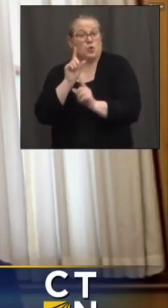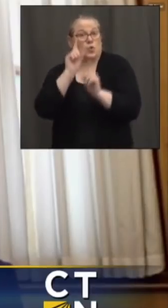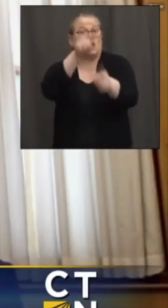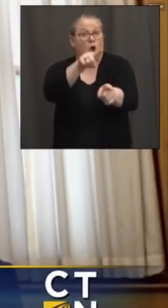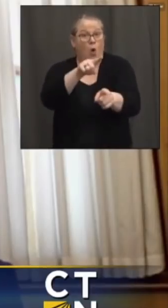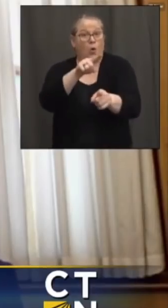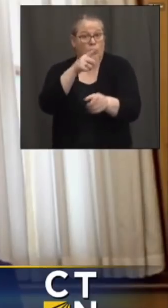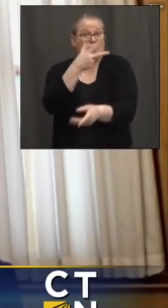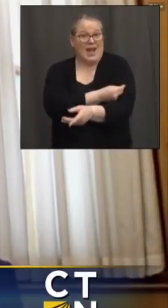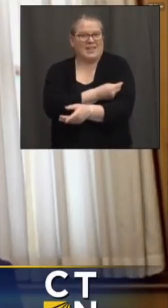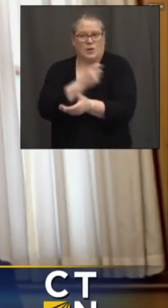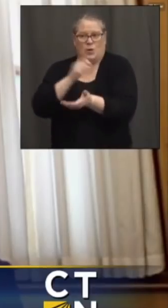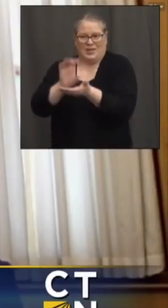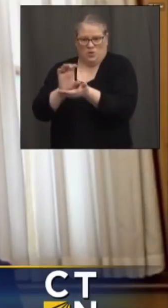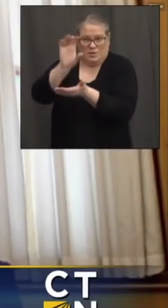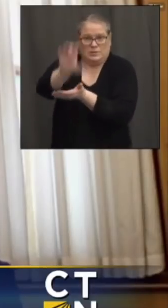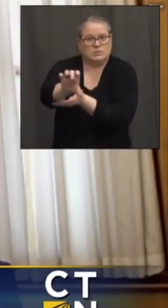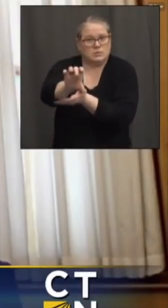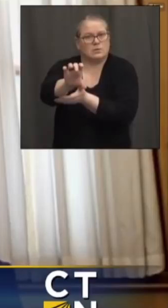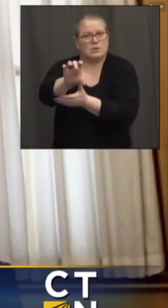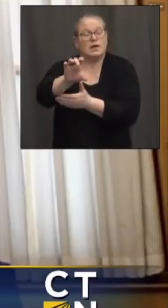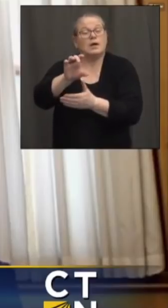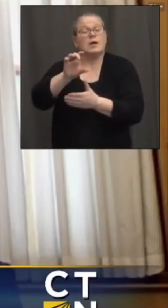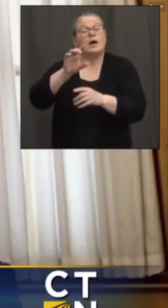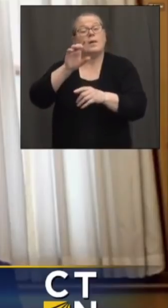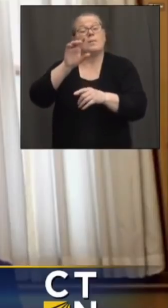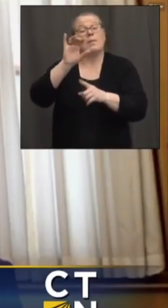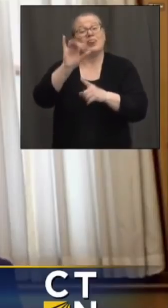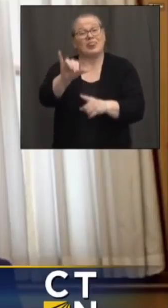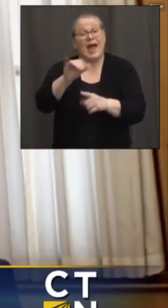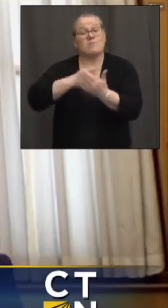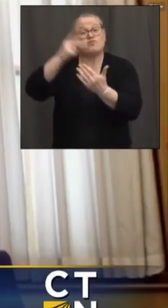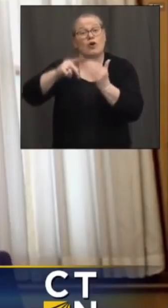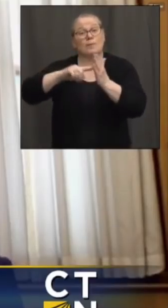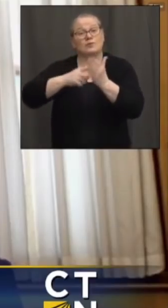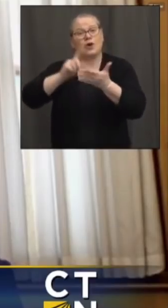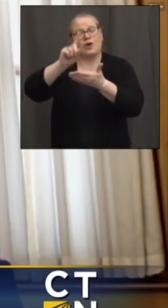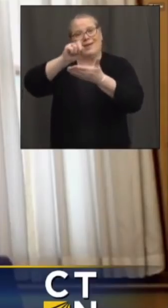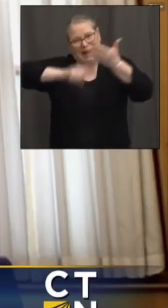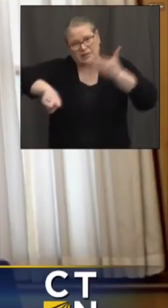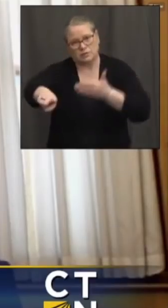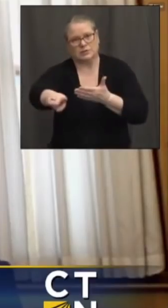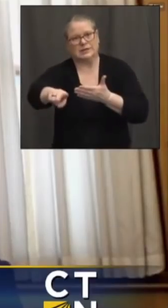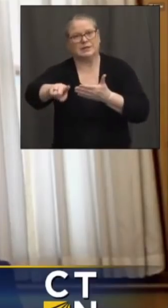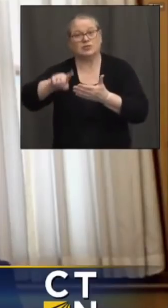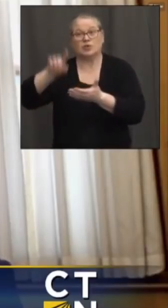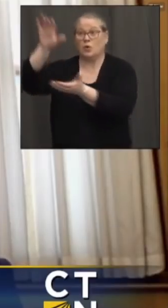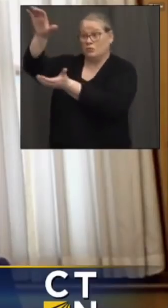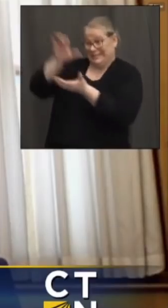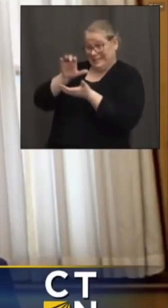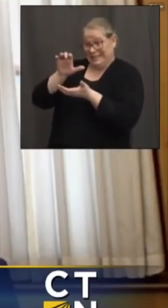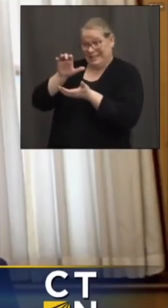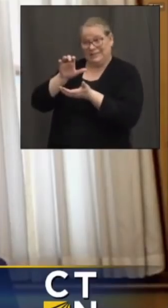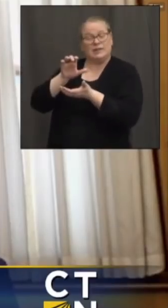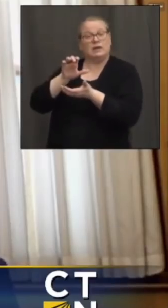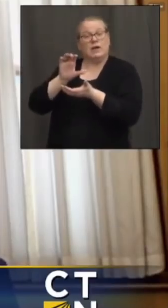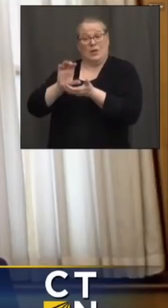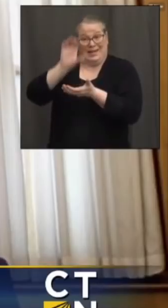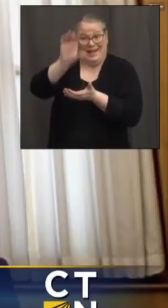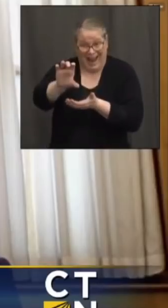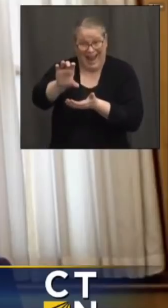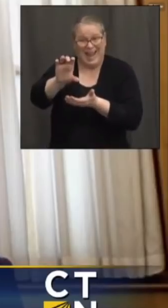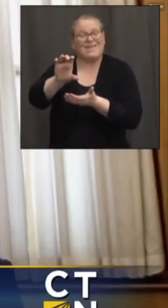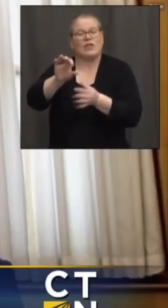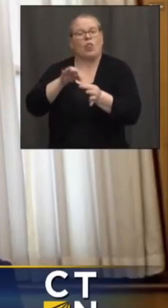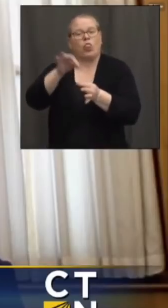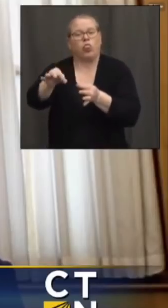for a week later. So there's a little bit of a lag built in on the second doses as a function of our desire to get our nursing homes vaccinated as quickly as